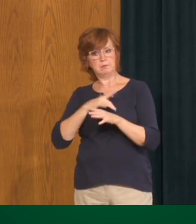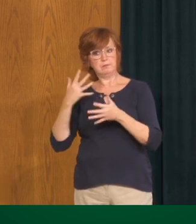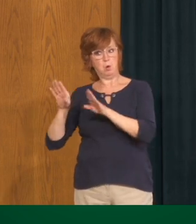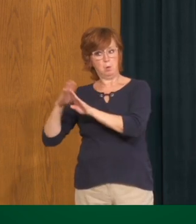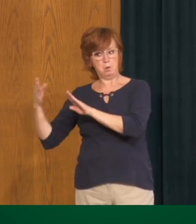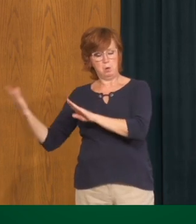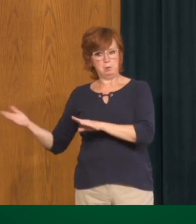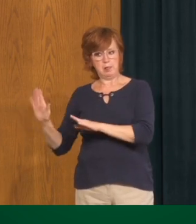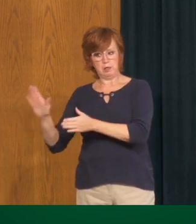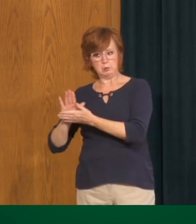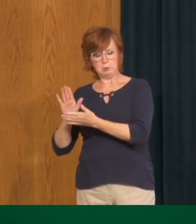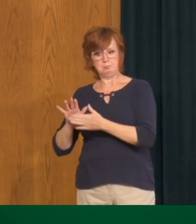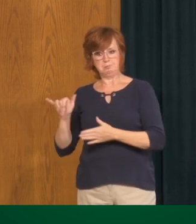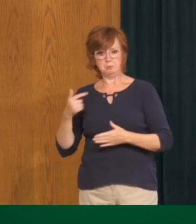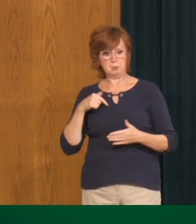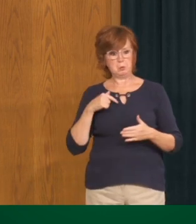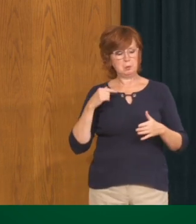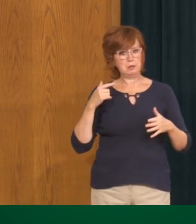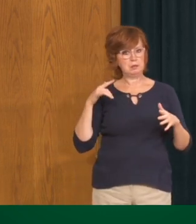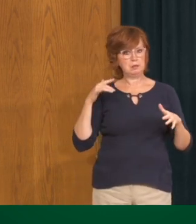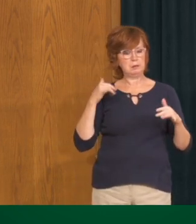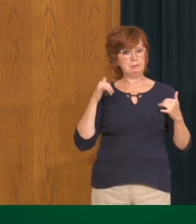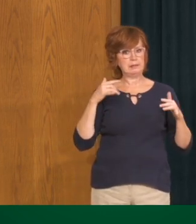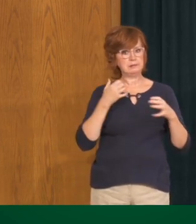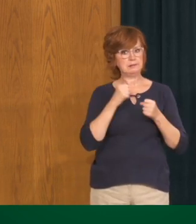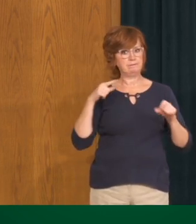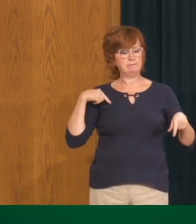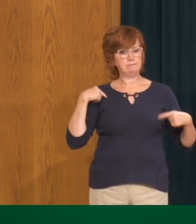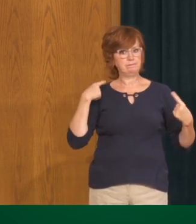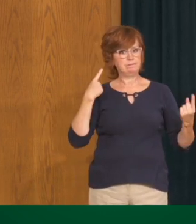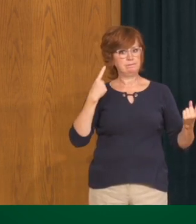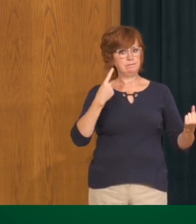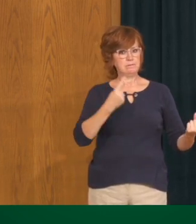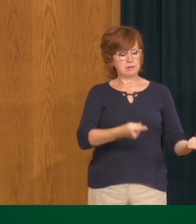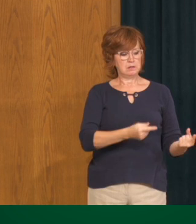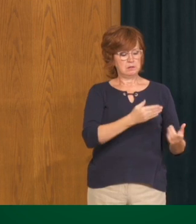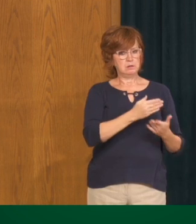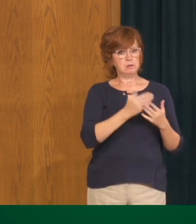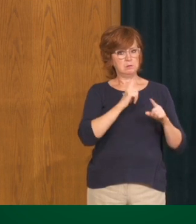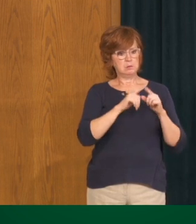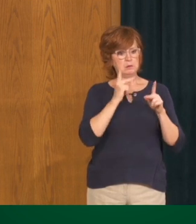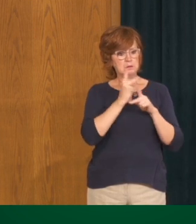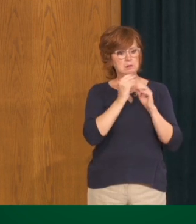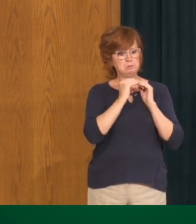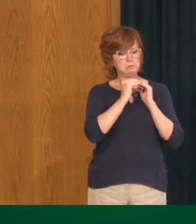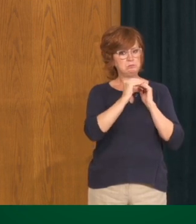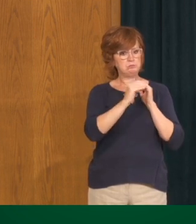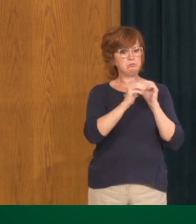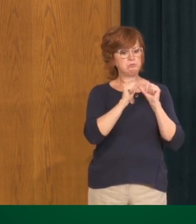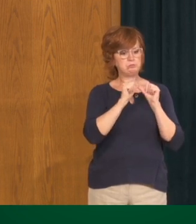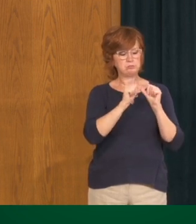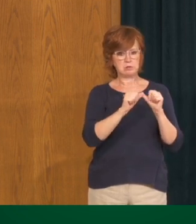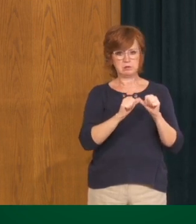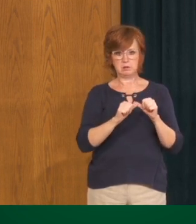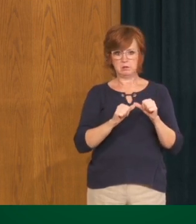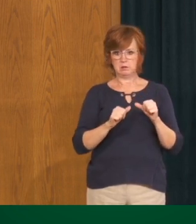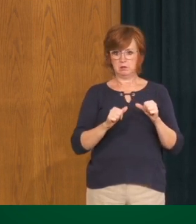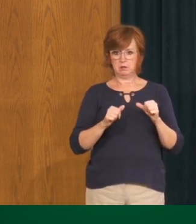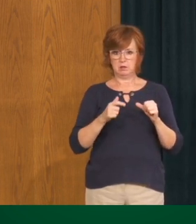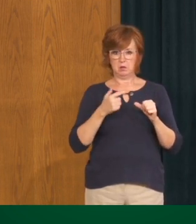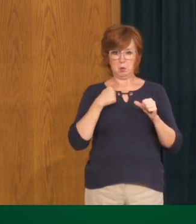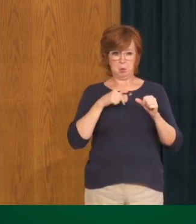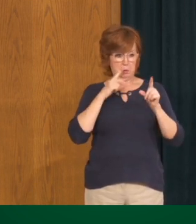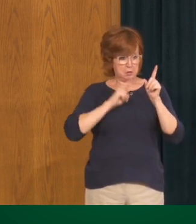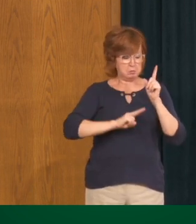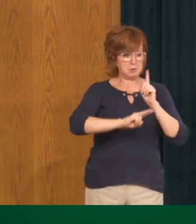as long as we all keep doing what we're doing. We don't expect to see school opening have a big impact on COVID transmission,